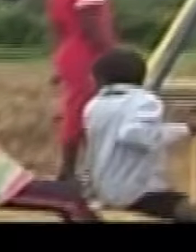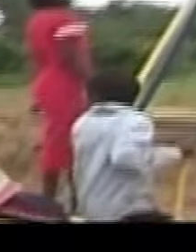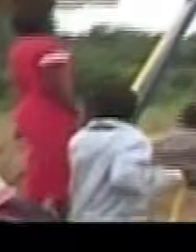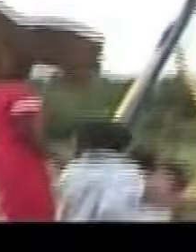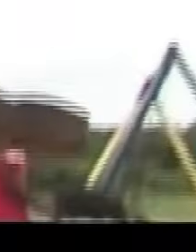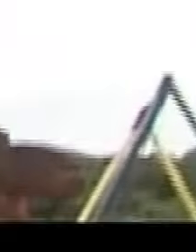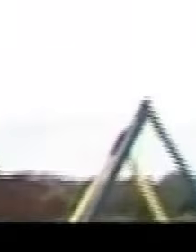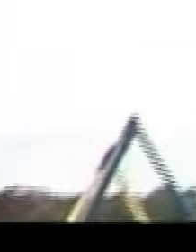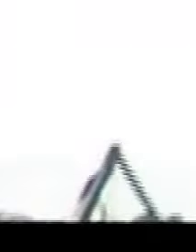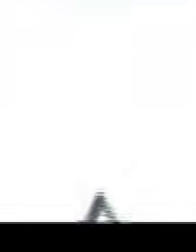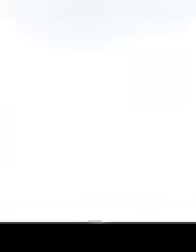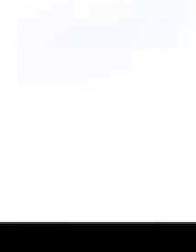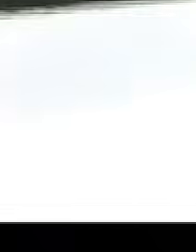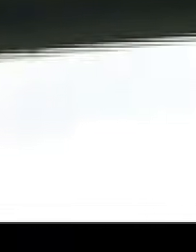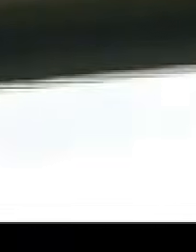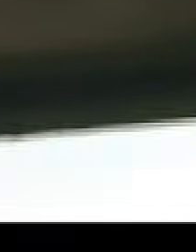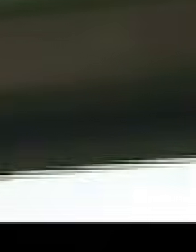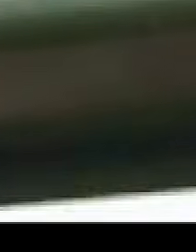priorities.